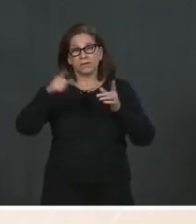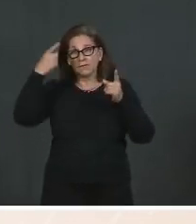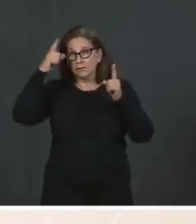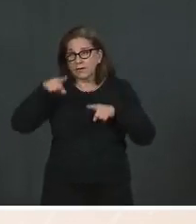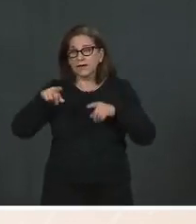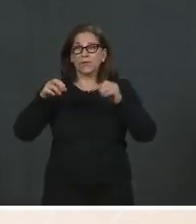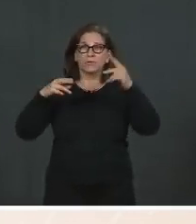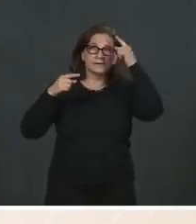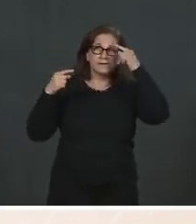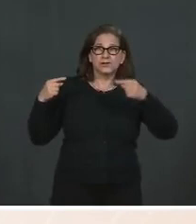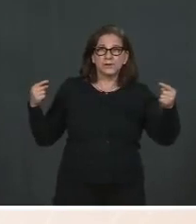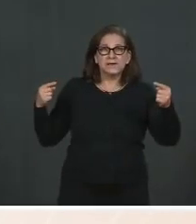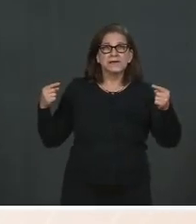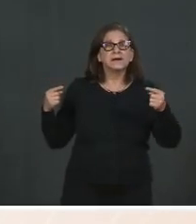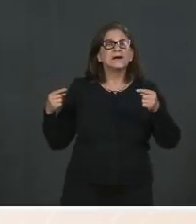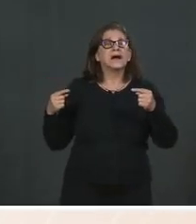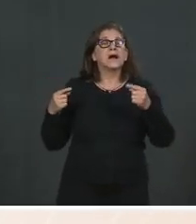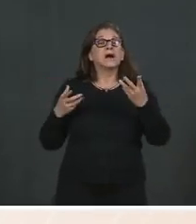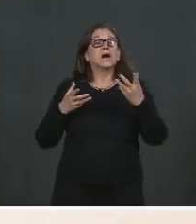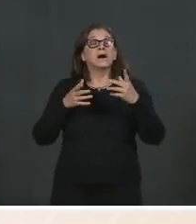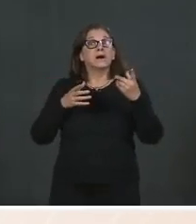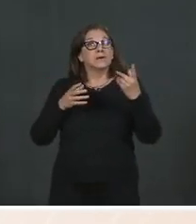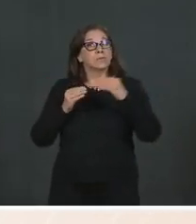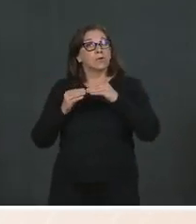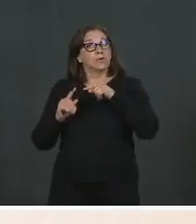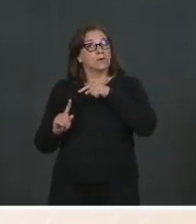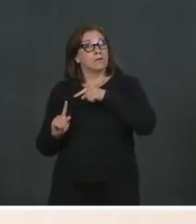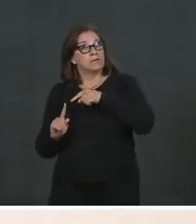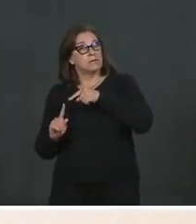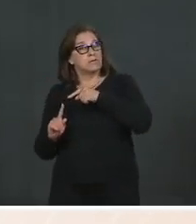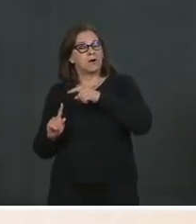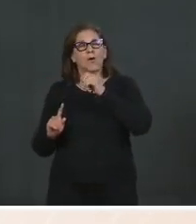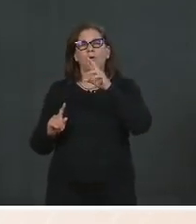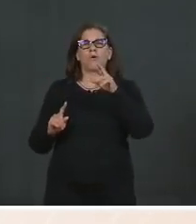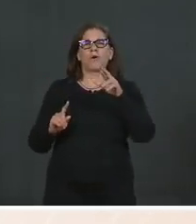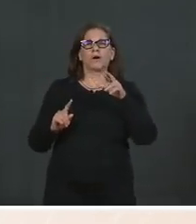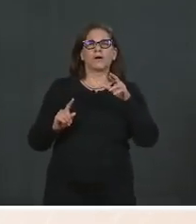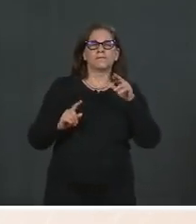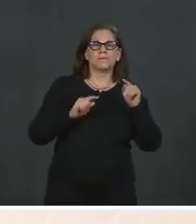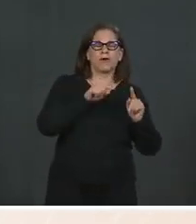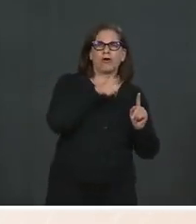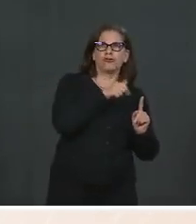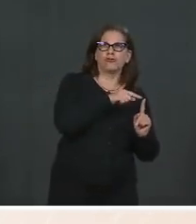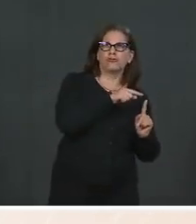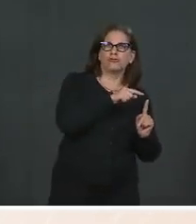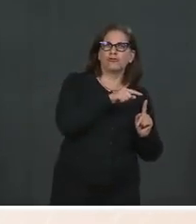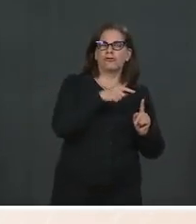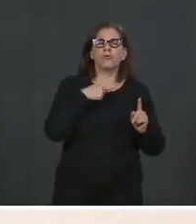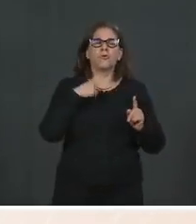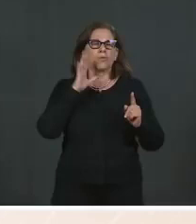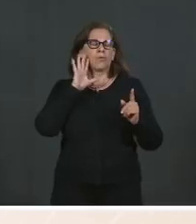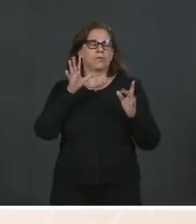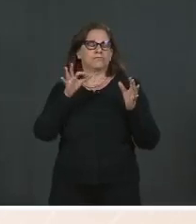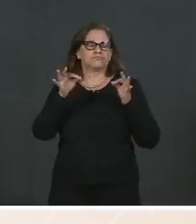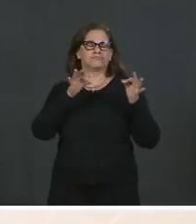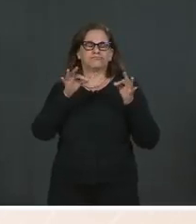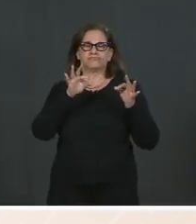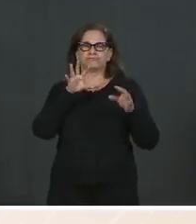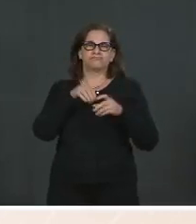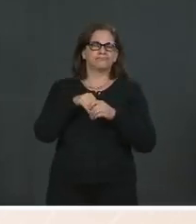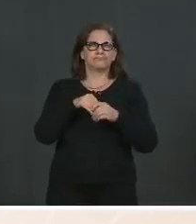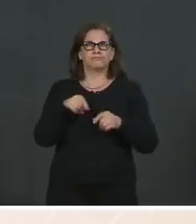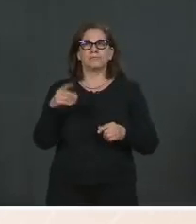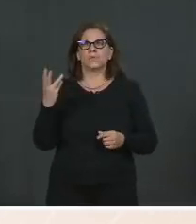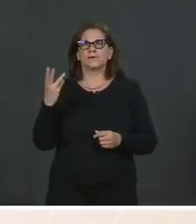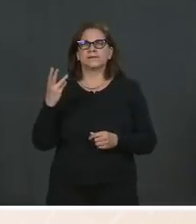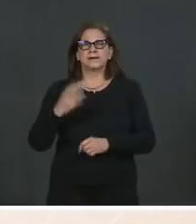greater emphasis or not. So we'll look forward to having that conversation once the plan's announced on Wednesday. And just one more thing. On Friday, the White House announced that it